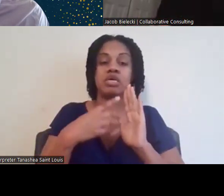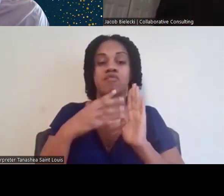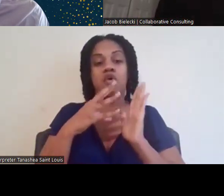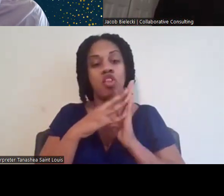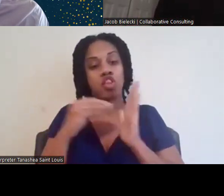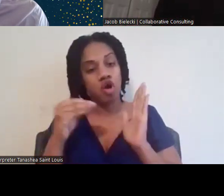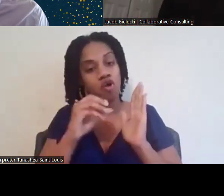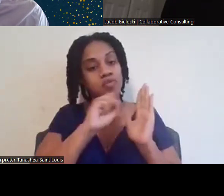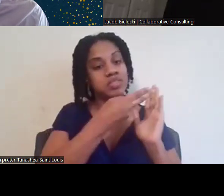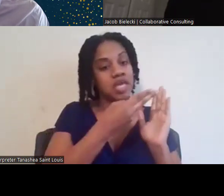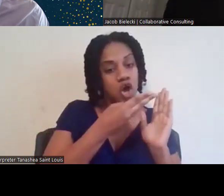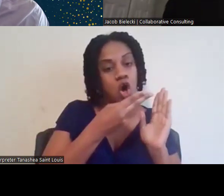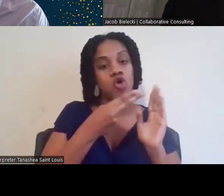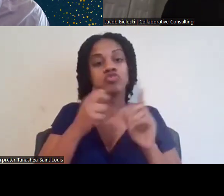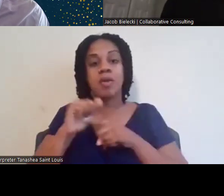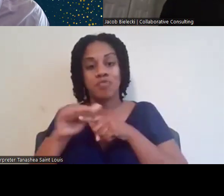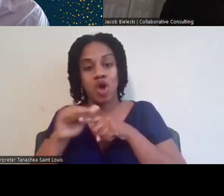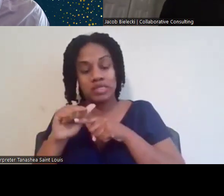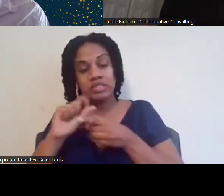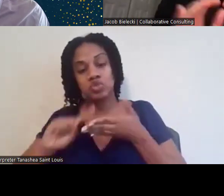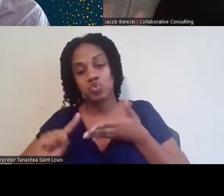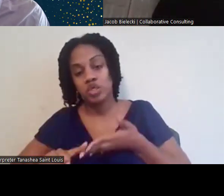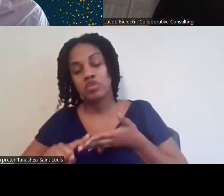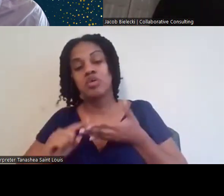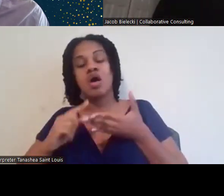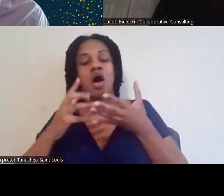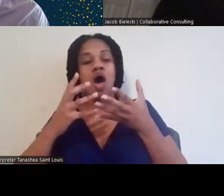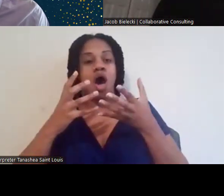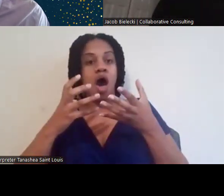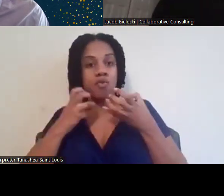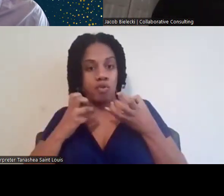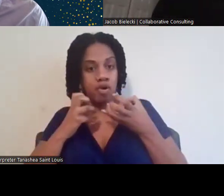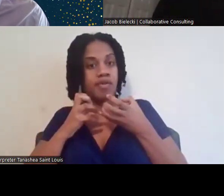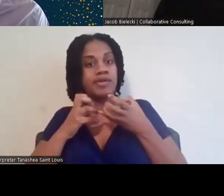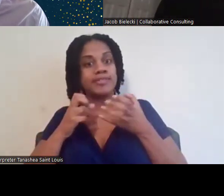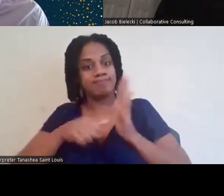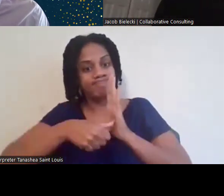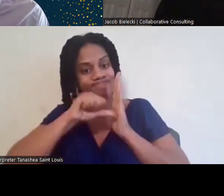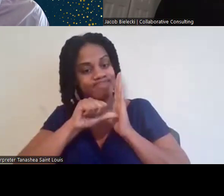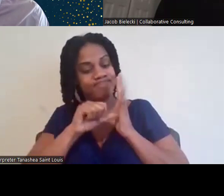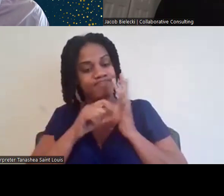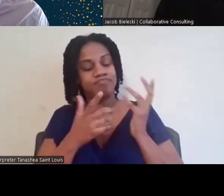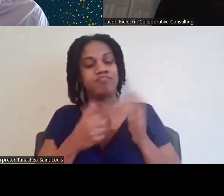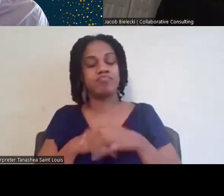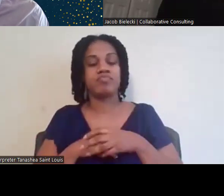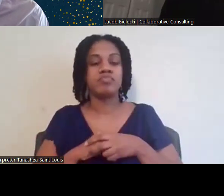stakeholders and from our promising practices research. So I wanted to preface that too and emphasize that.